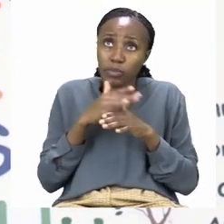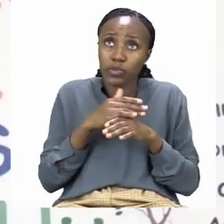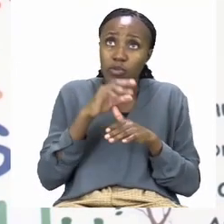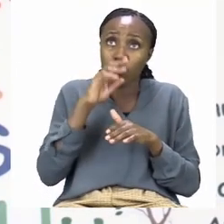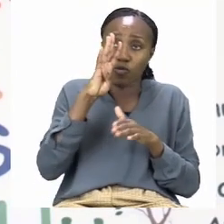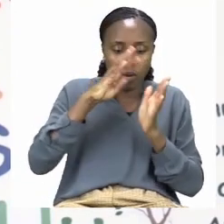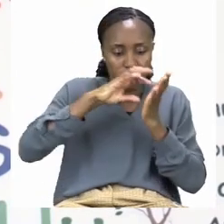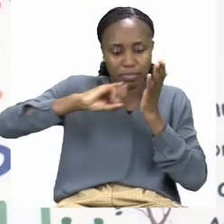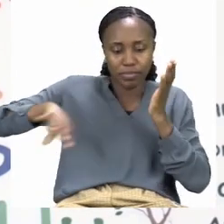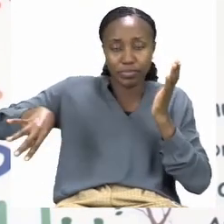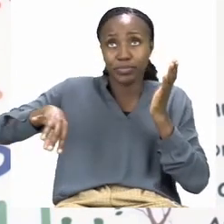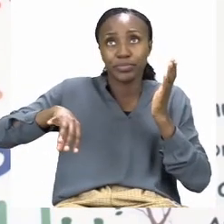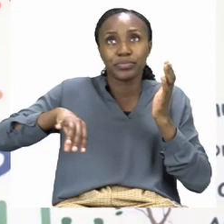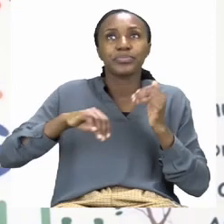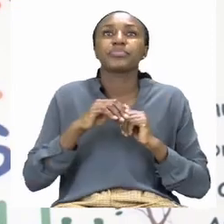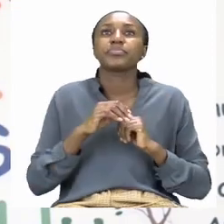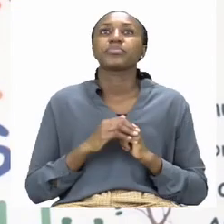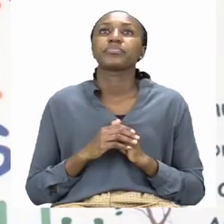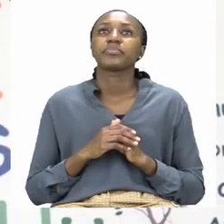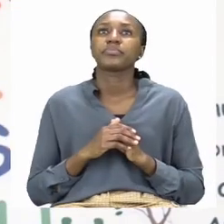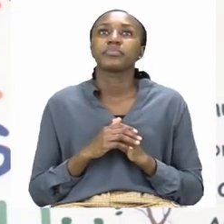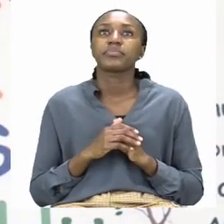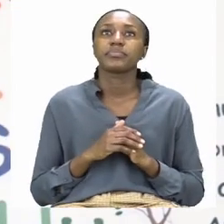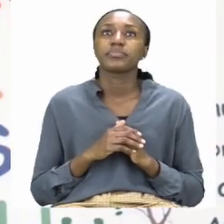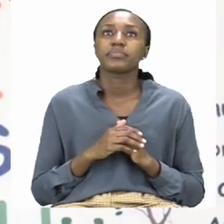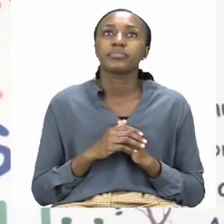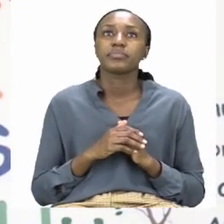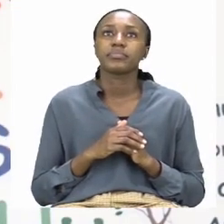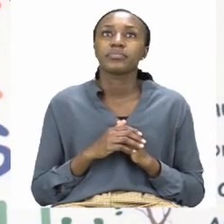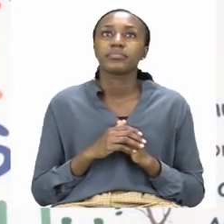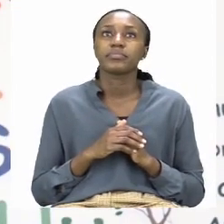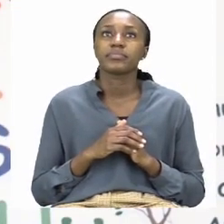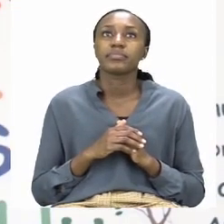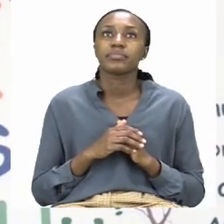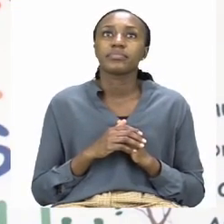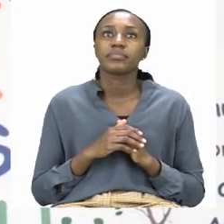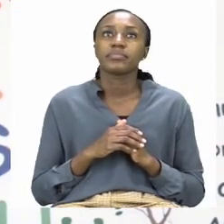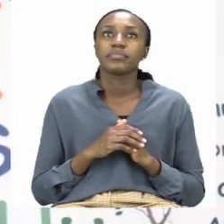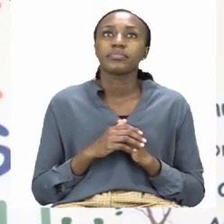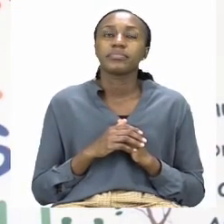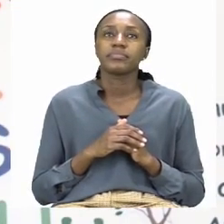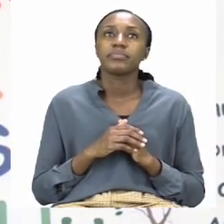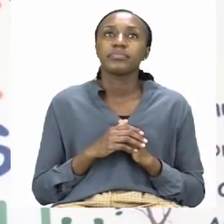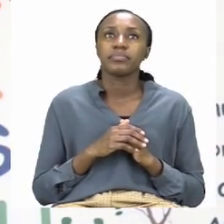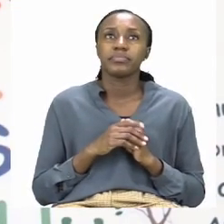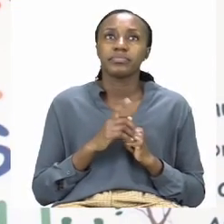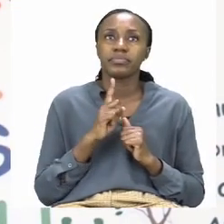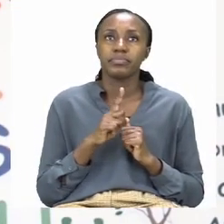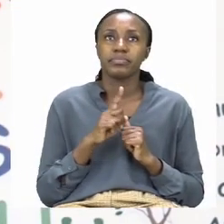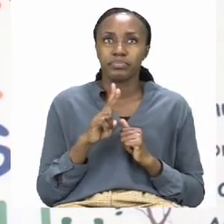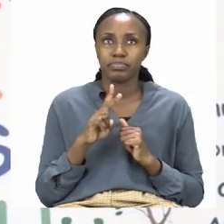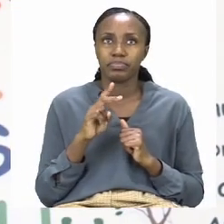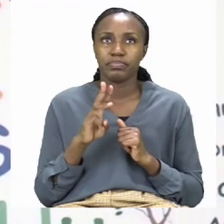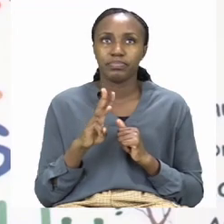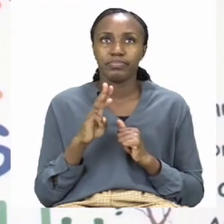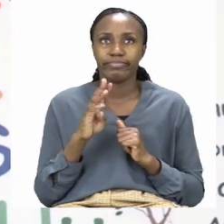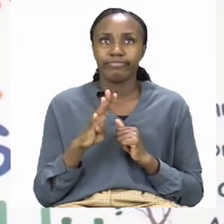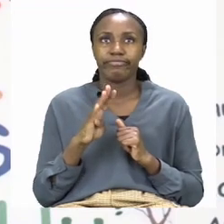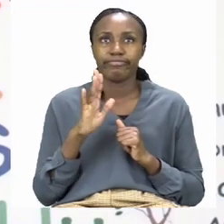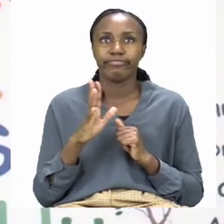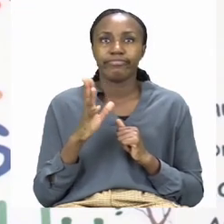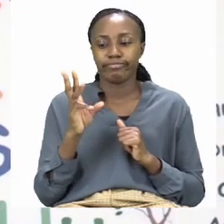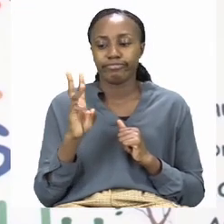4. So we minus 4 lines, and that leaves us with 1, 2, 3,